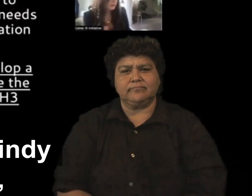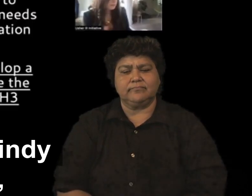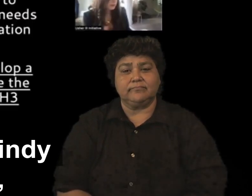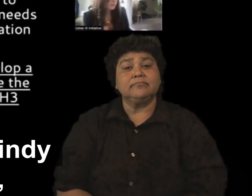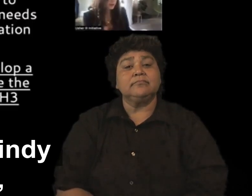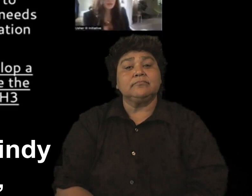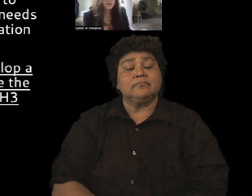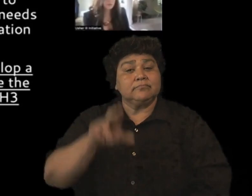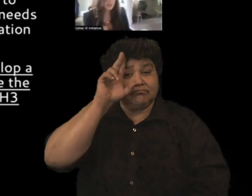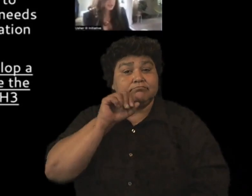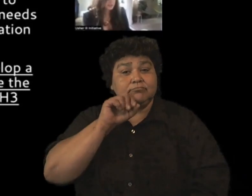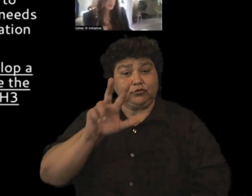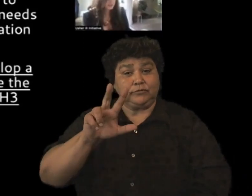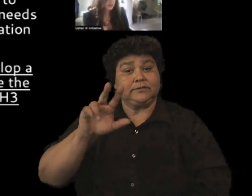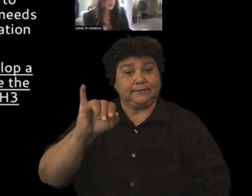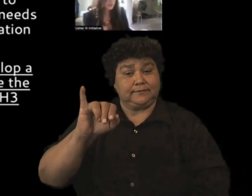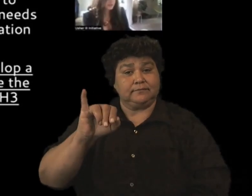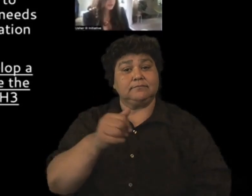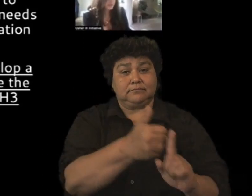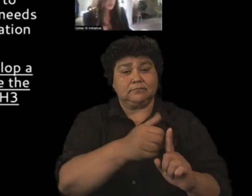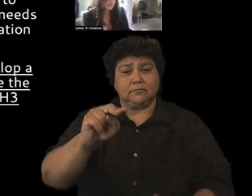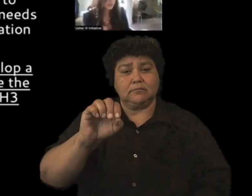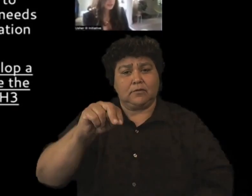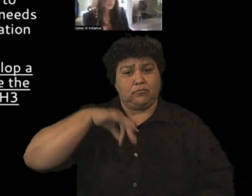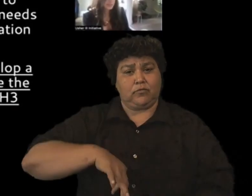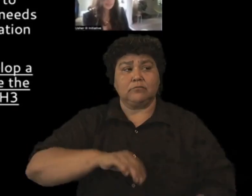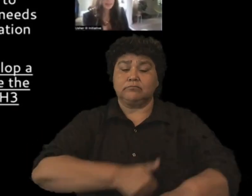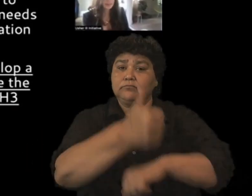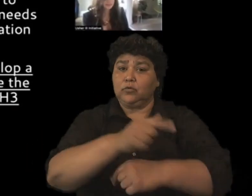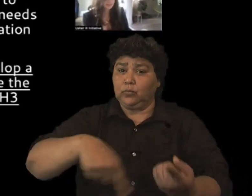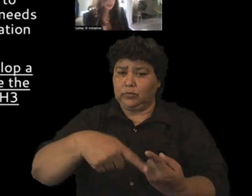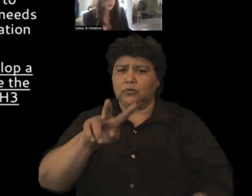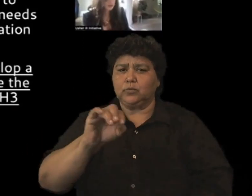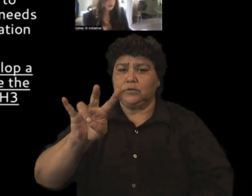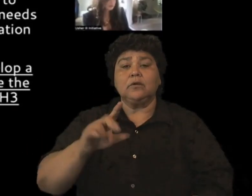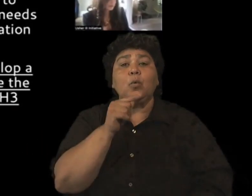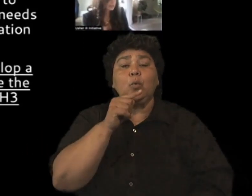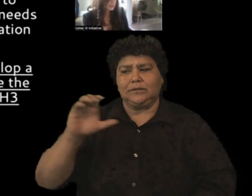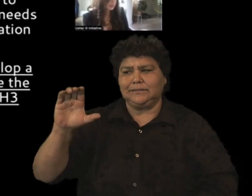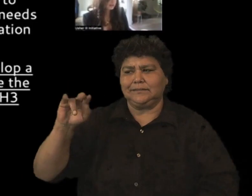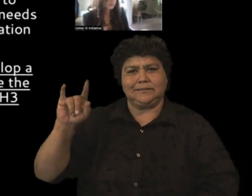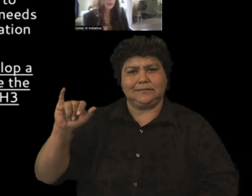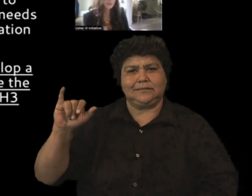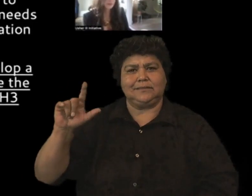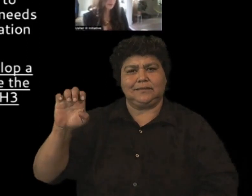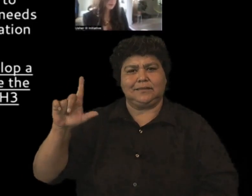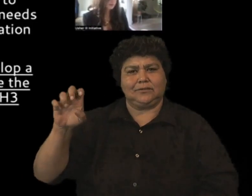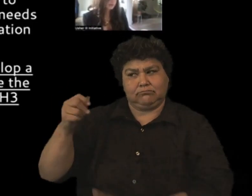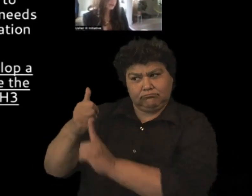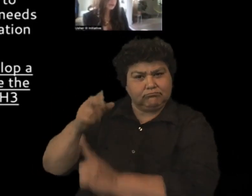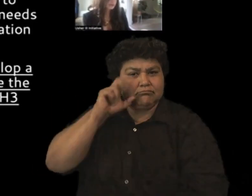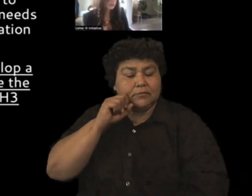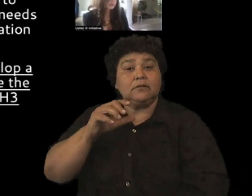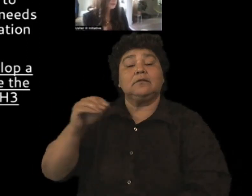The nonprofit Usher III Initiative was founded in 2007 by Cindy Eldon, an Usher III patient, and her father, the